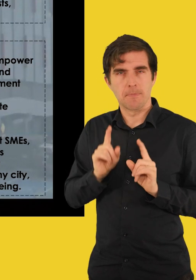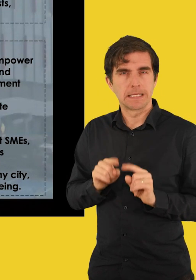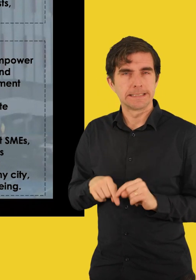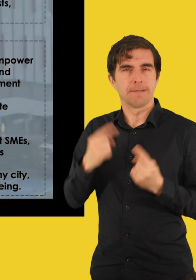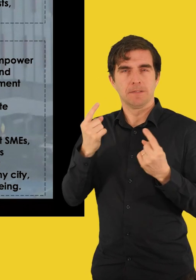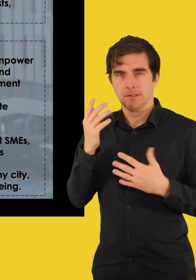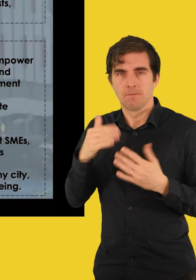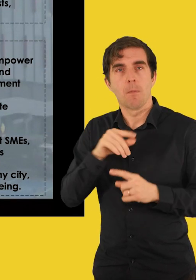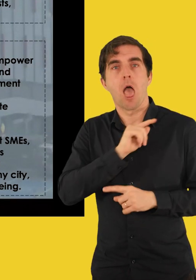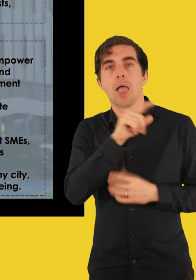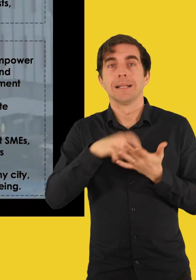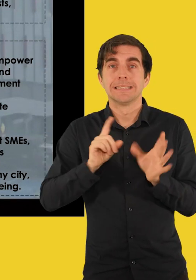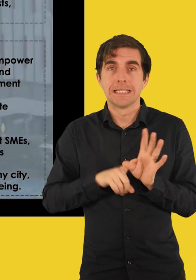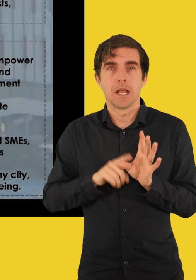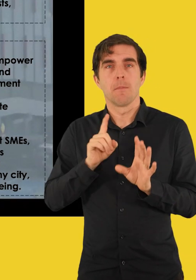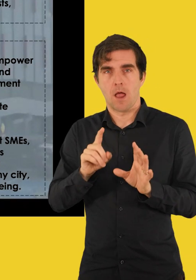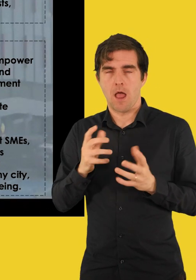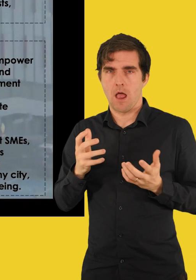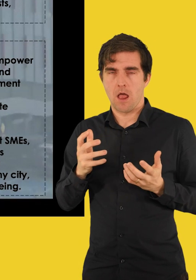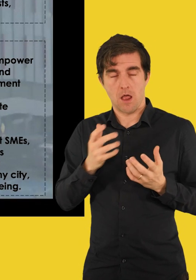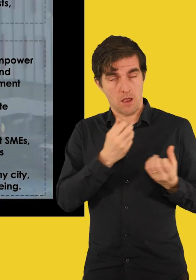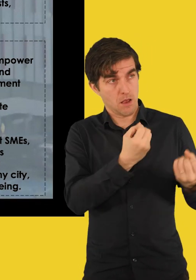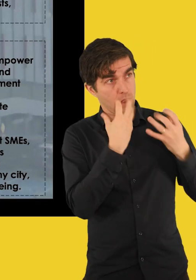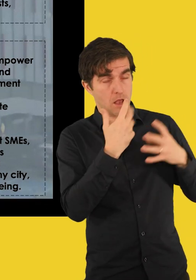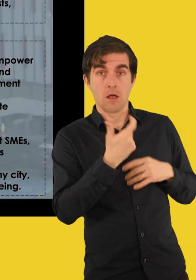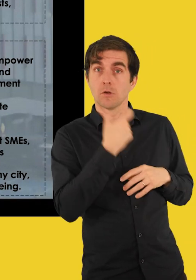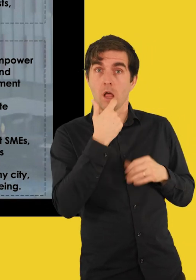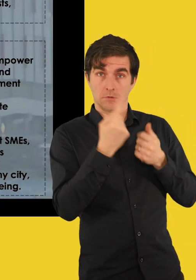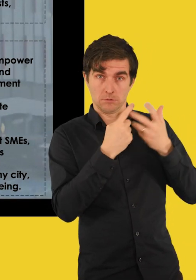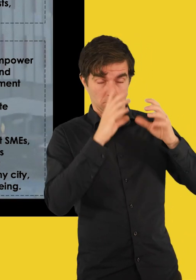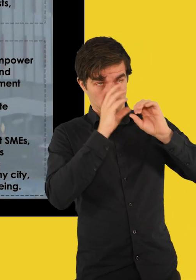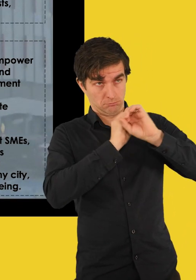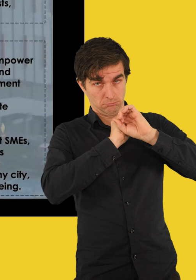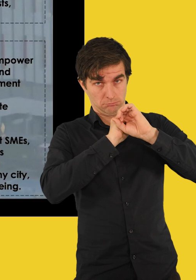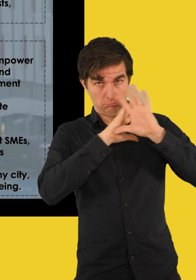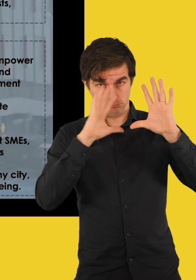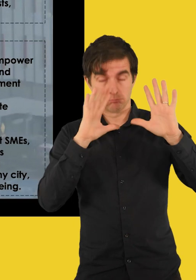do it differently from other cities, but this is how we understand it in terms of the donuts.